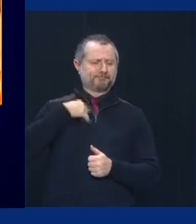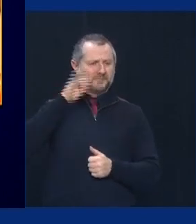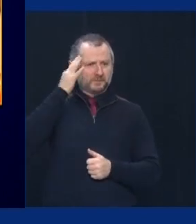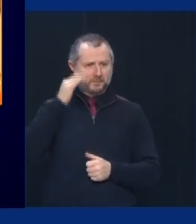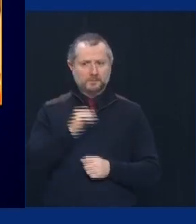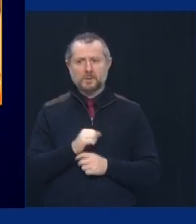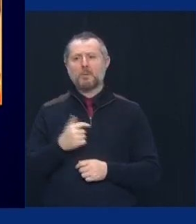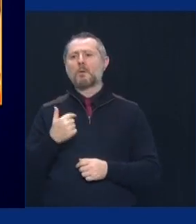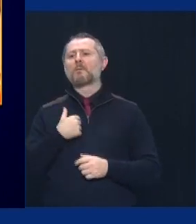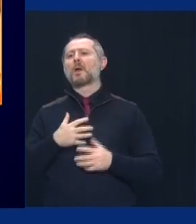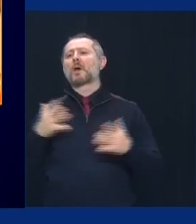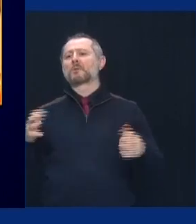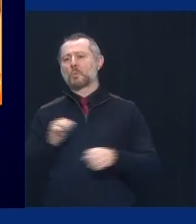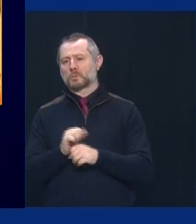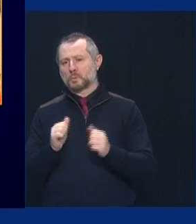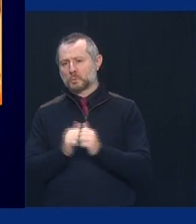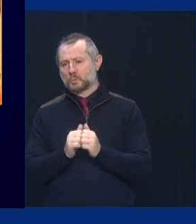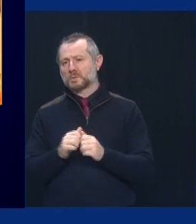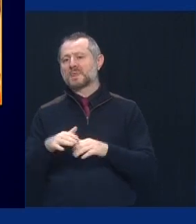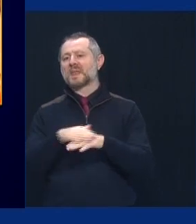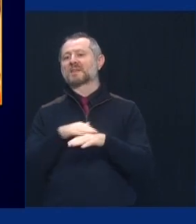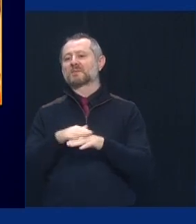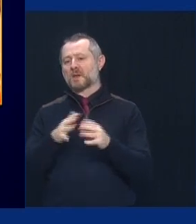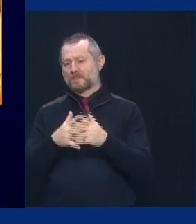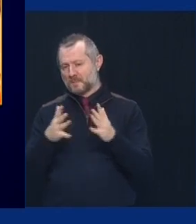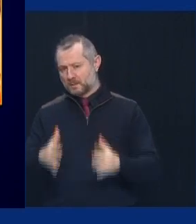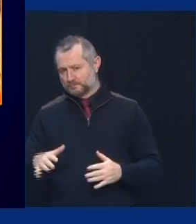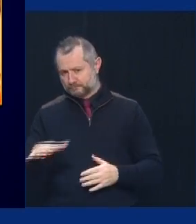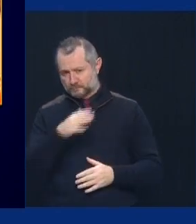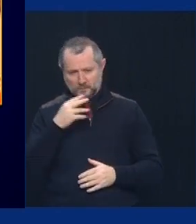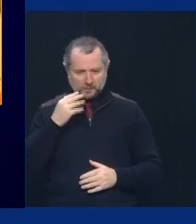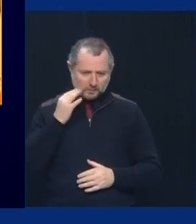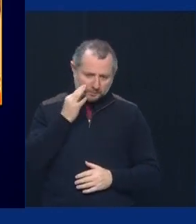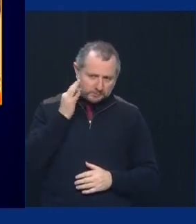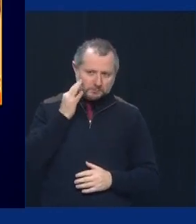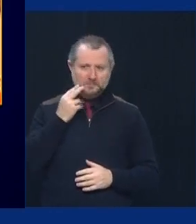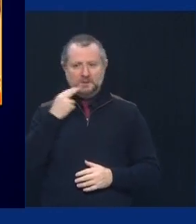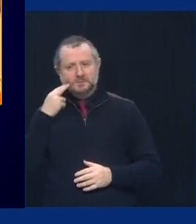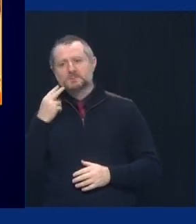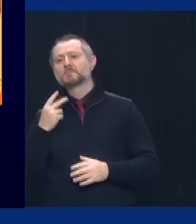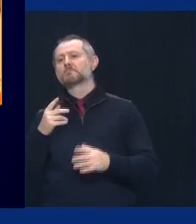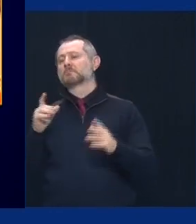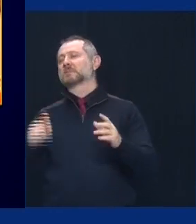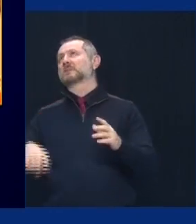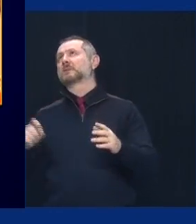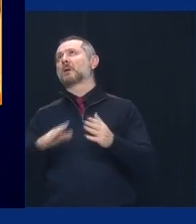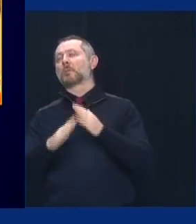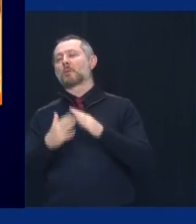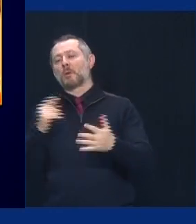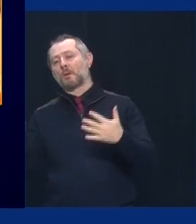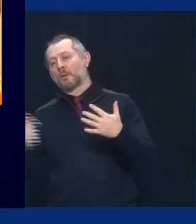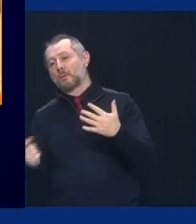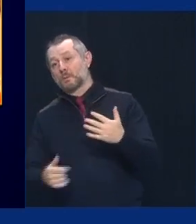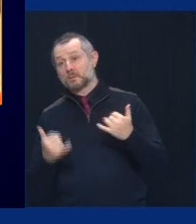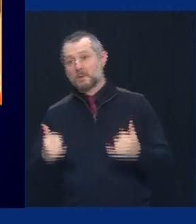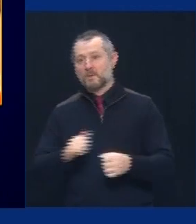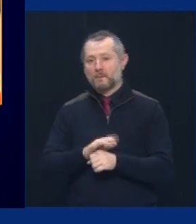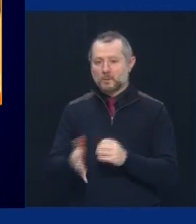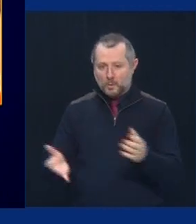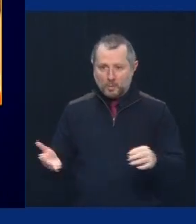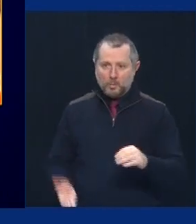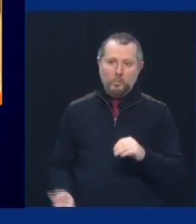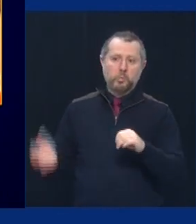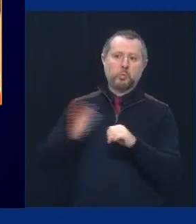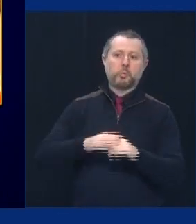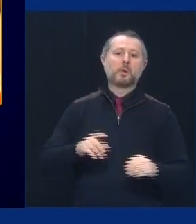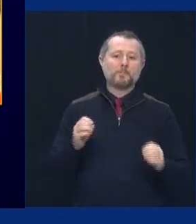of time working with the Native American community, and their needs are desperate, and they've been made more desperate from COVID. So thank you very much for being